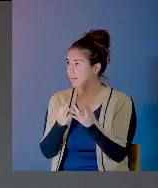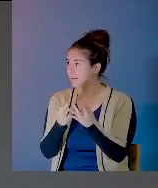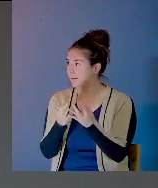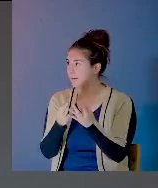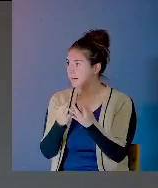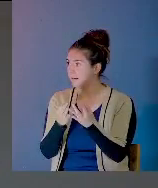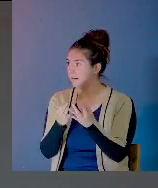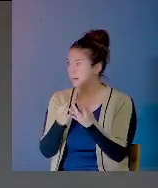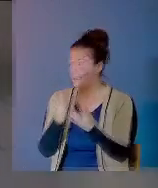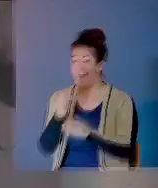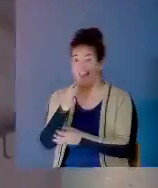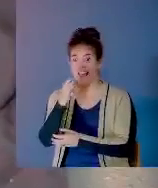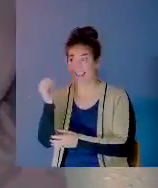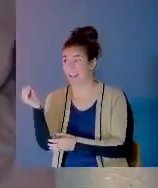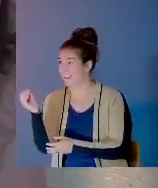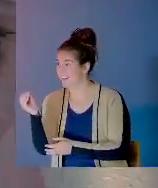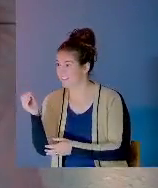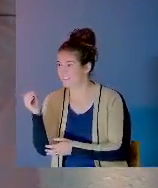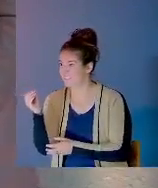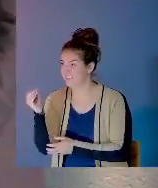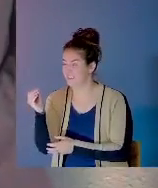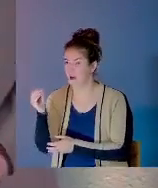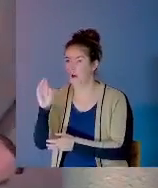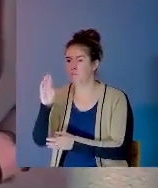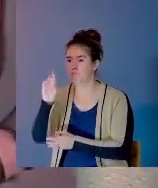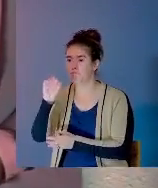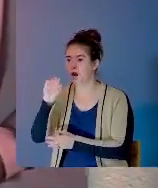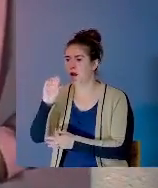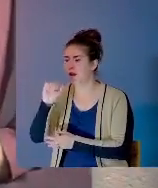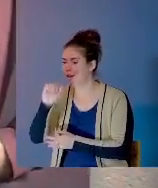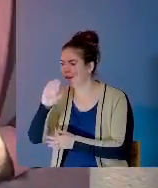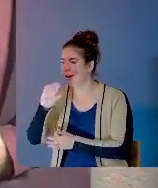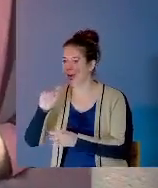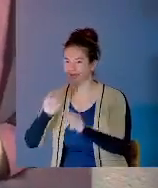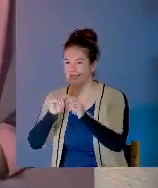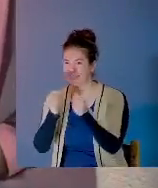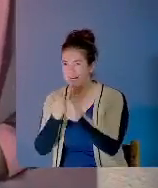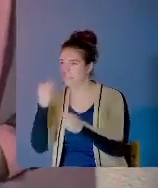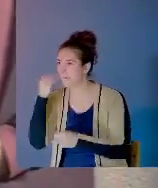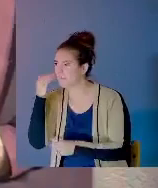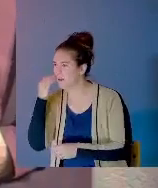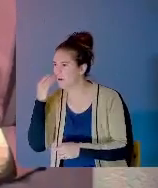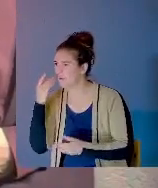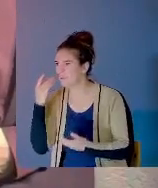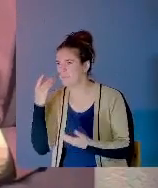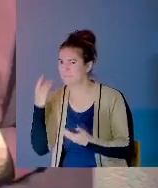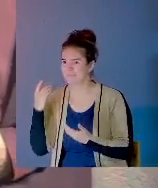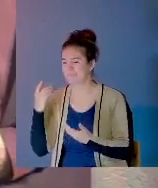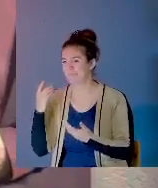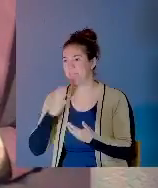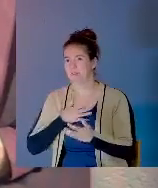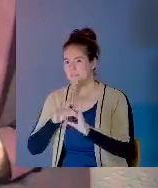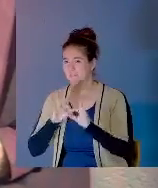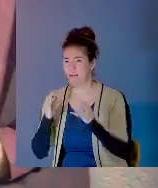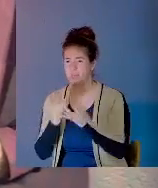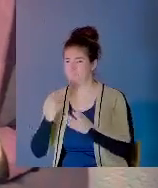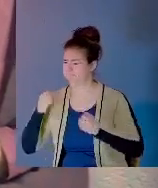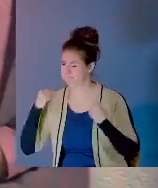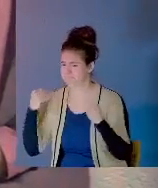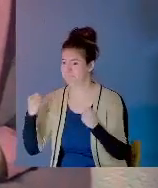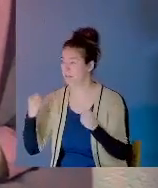fall. Right. You know, in fact, the Broncos, did you notice they slouched Kansas City a couple weeks? Did you see